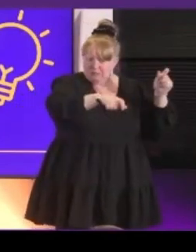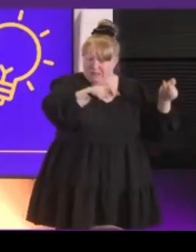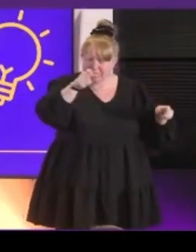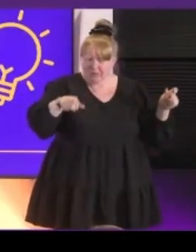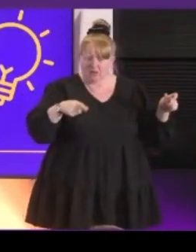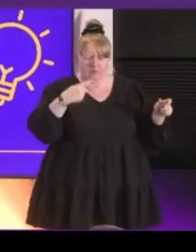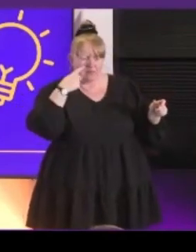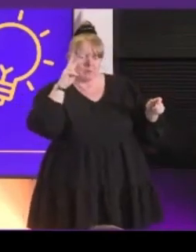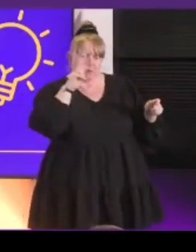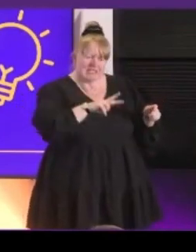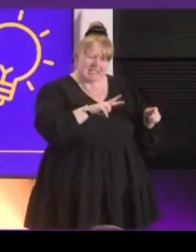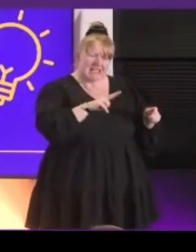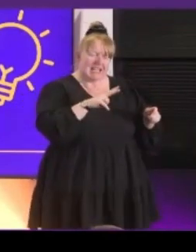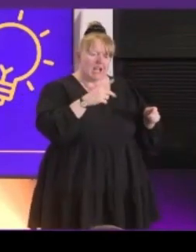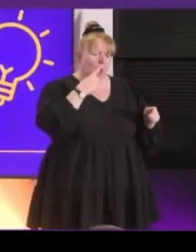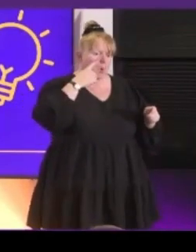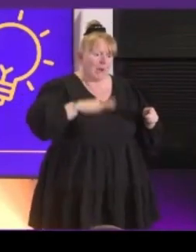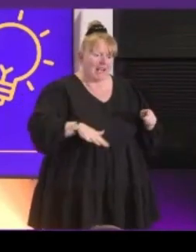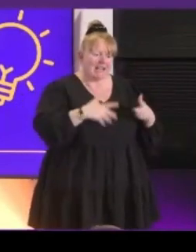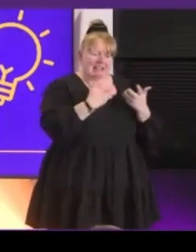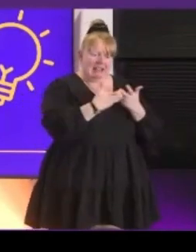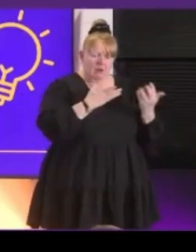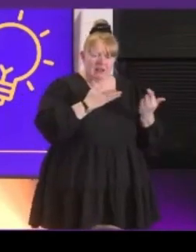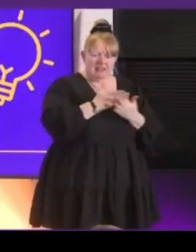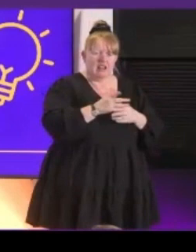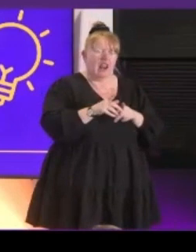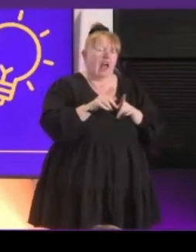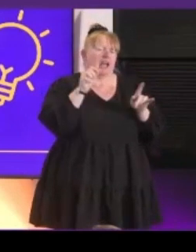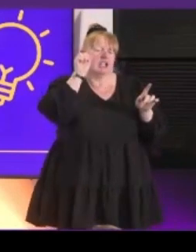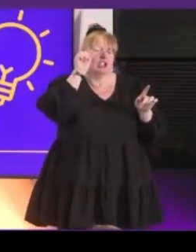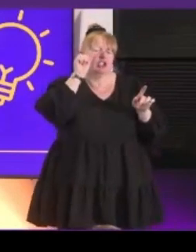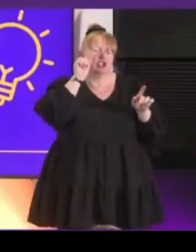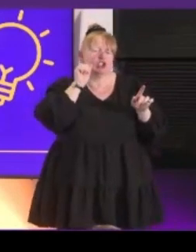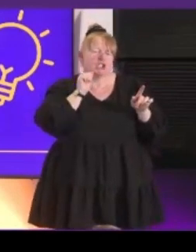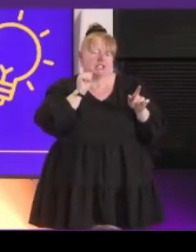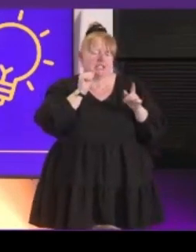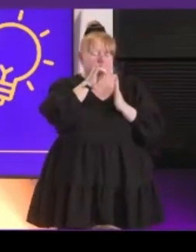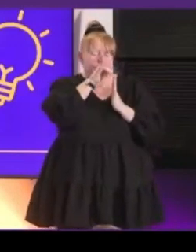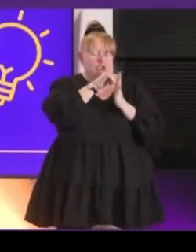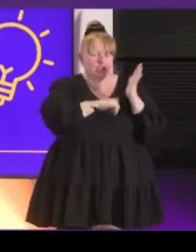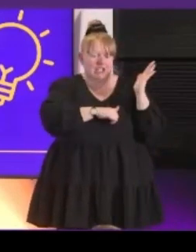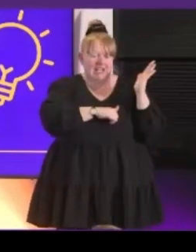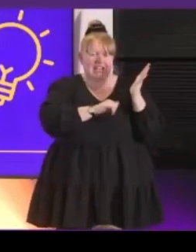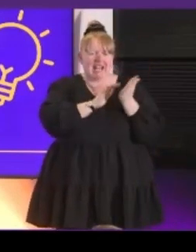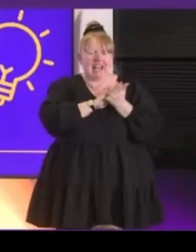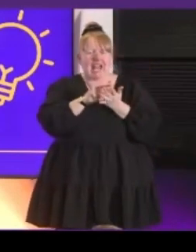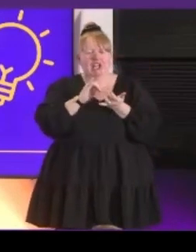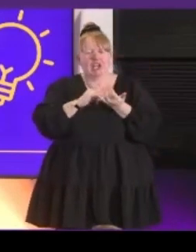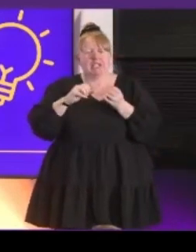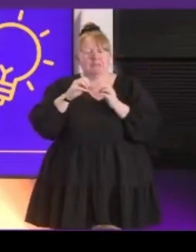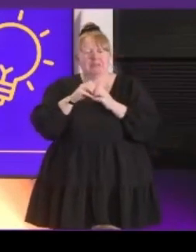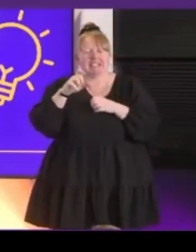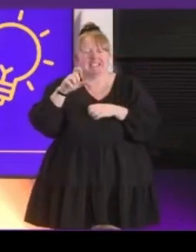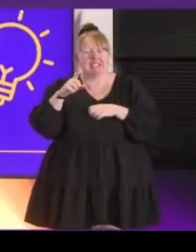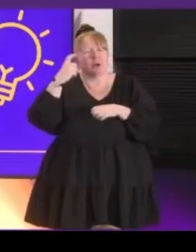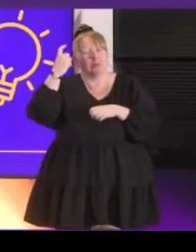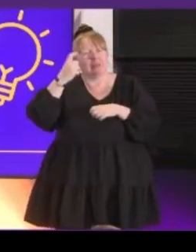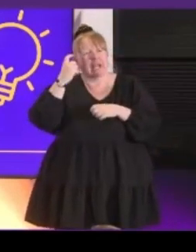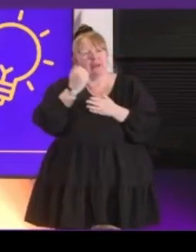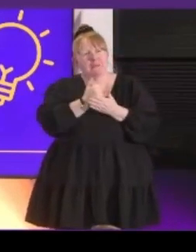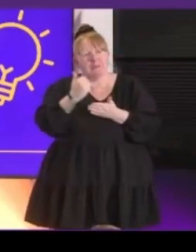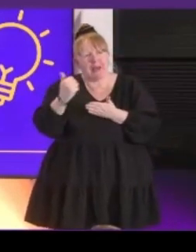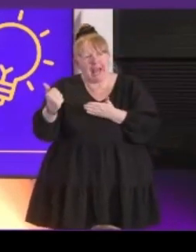or even give them a cheat sheet? So like today with the HSBC saying, I'm thinking of the